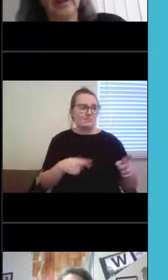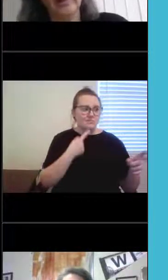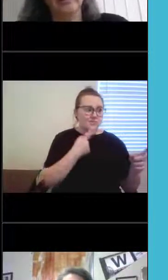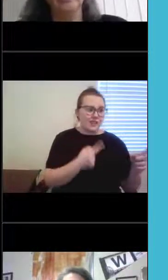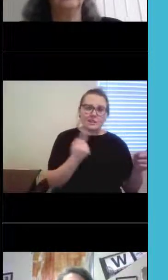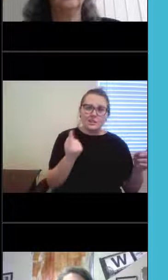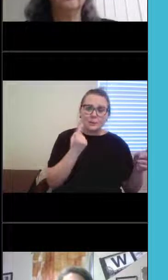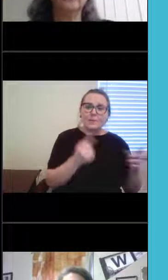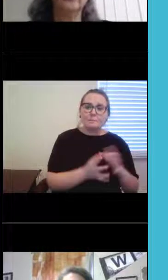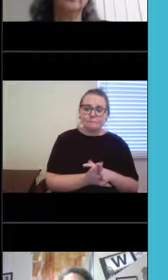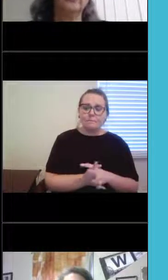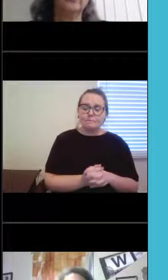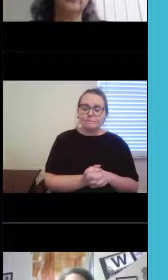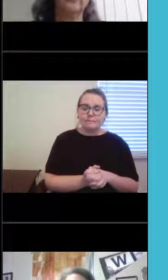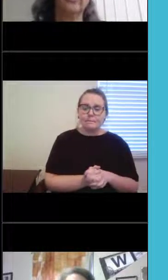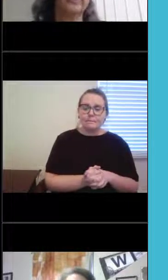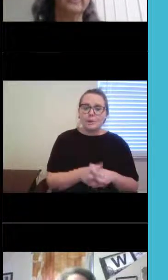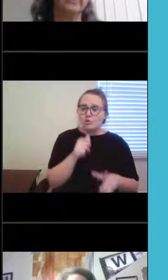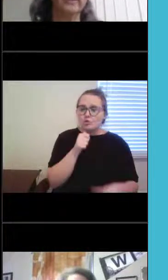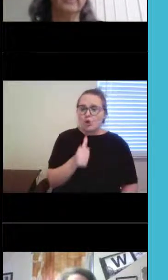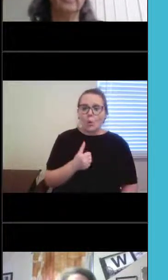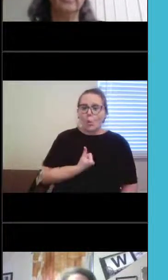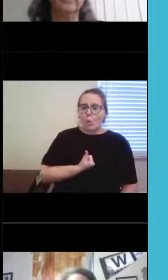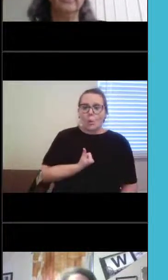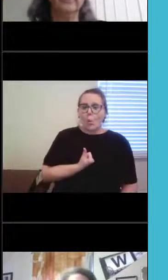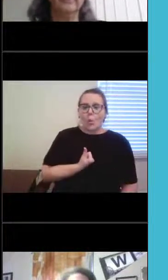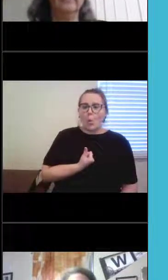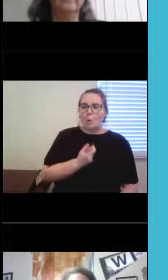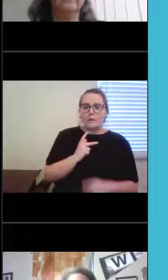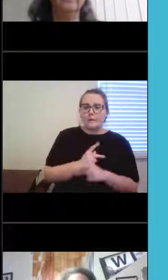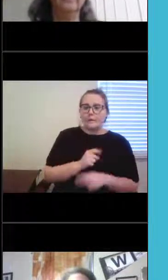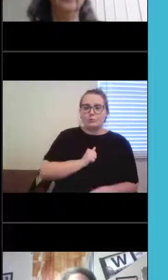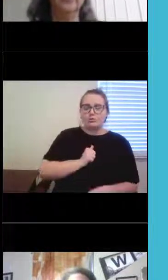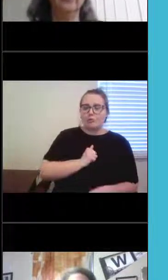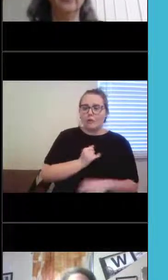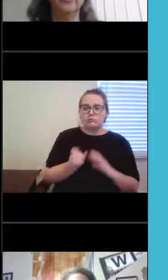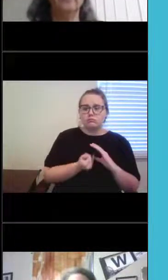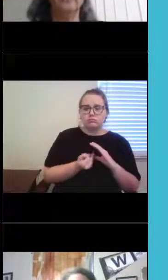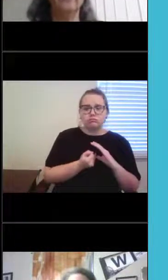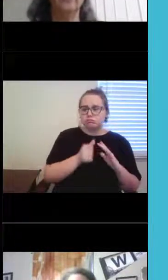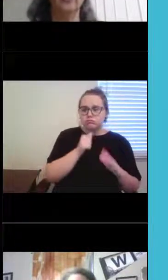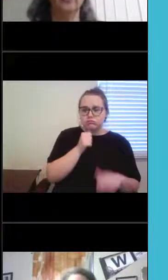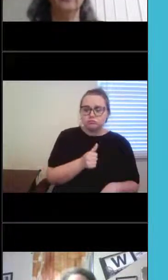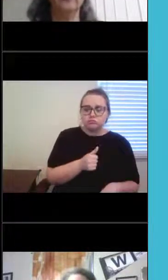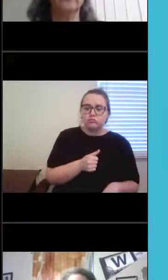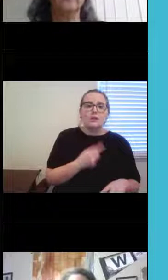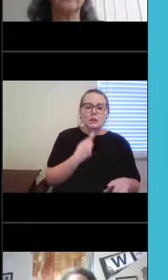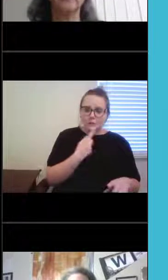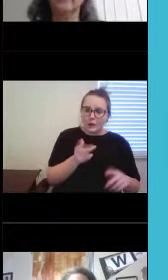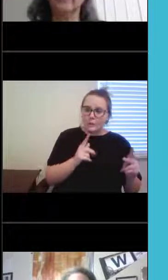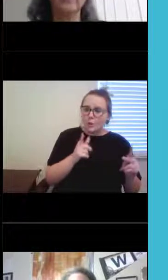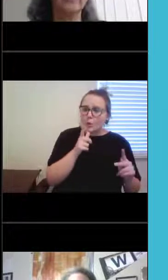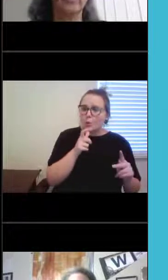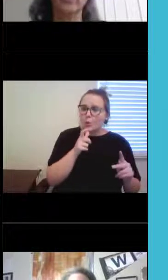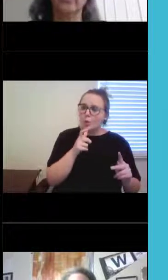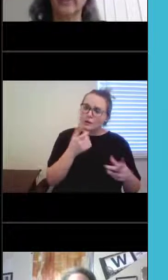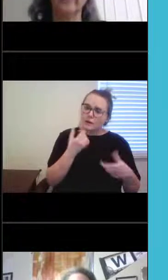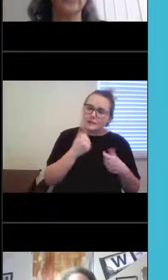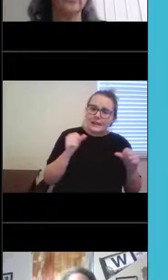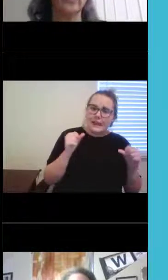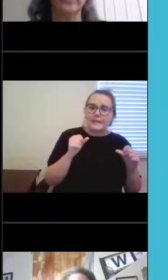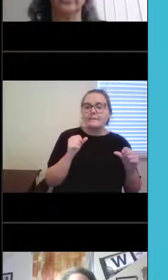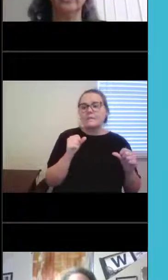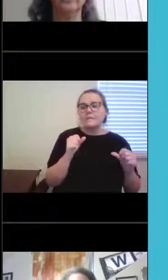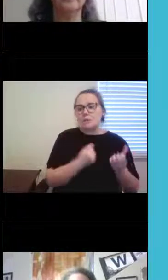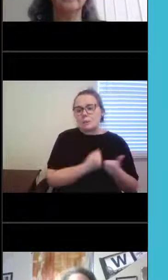somebody, don't keep it to yourself or isolate. And that telling people who seem safe and supportive, you know, selective disclosure,